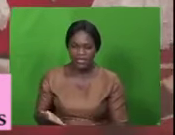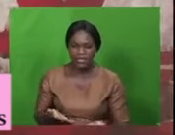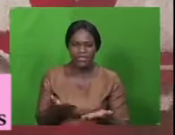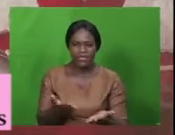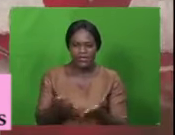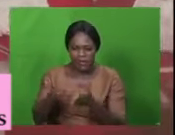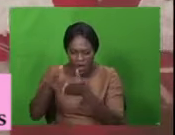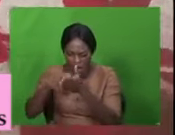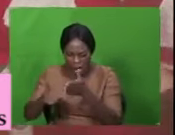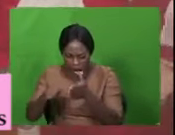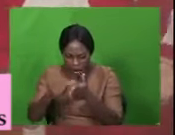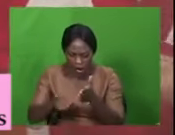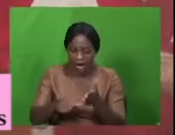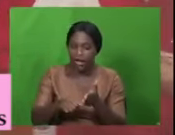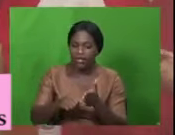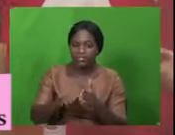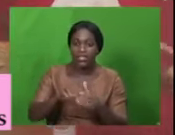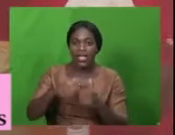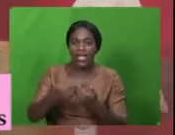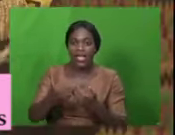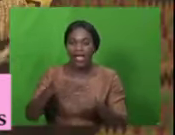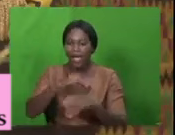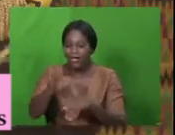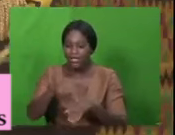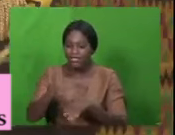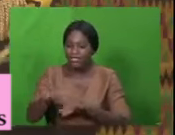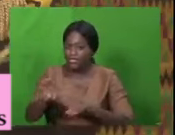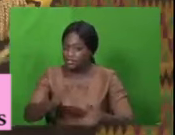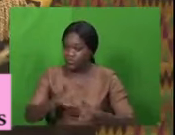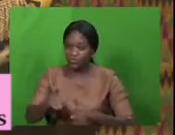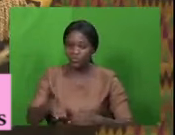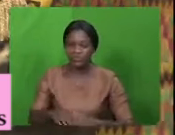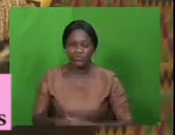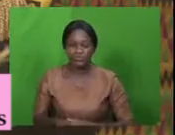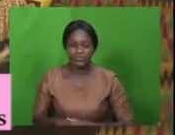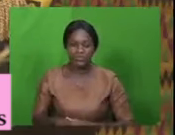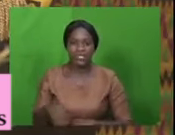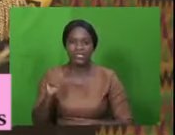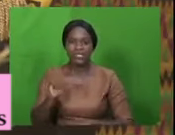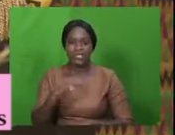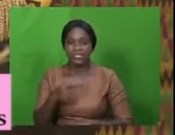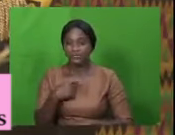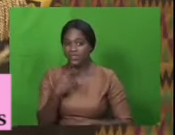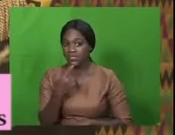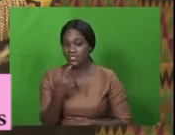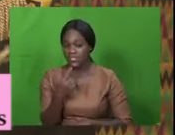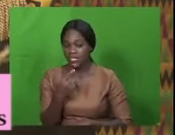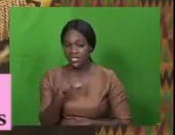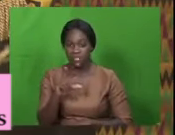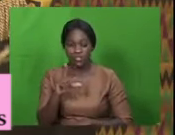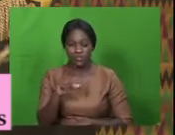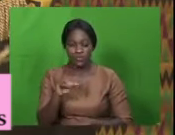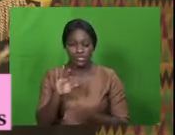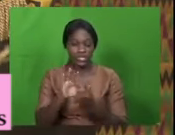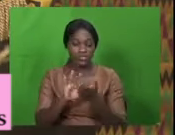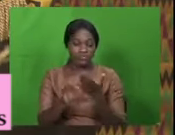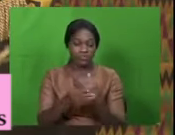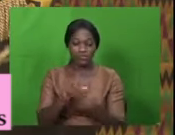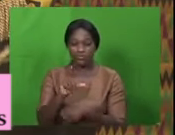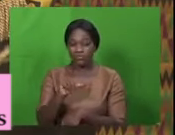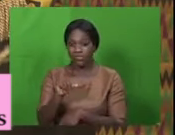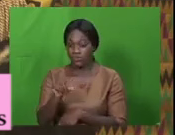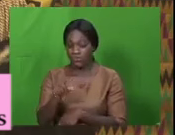the state of our nation. This is what I told this House on 20th February 2020, and I